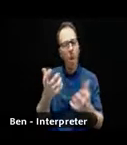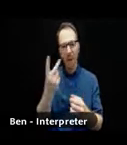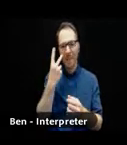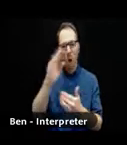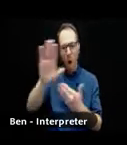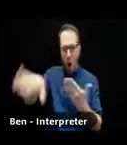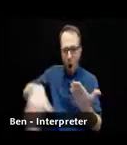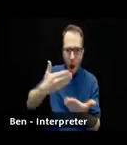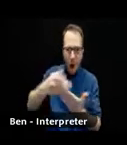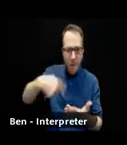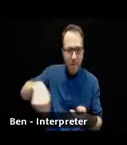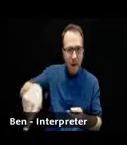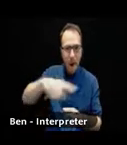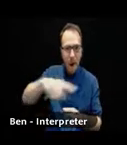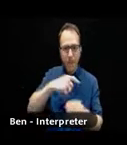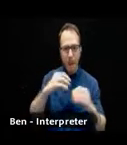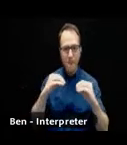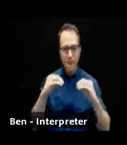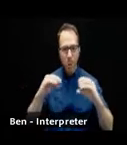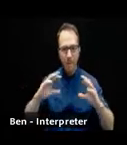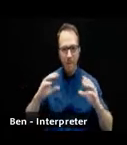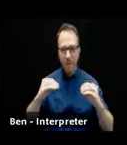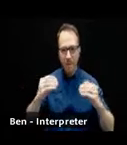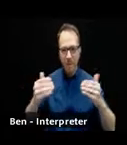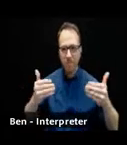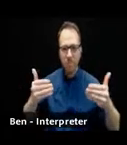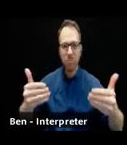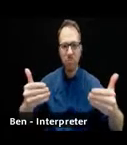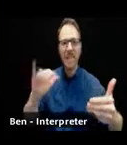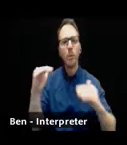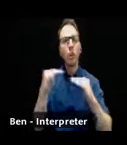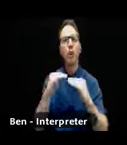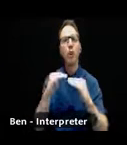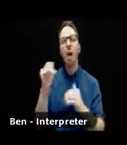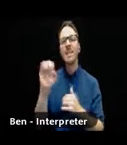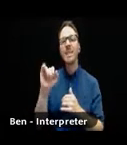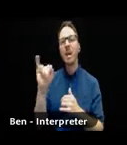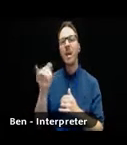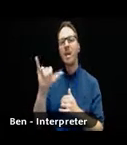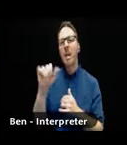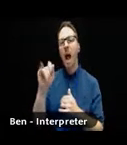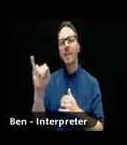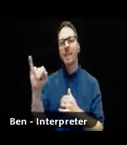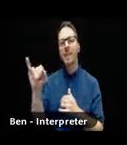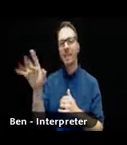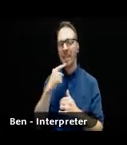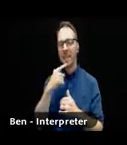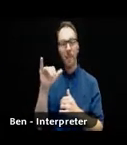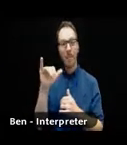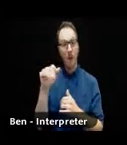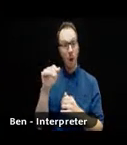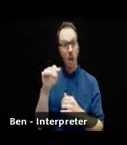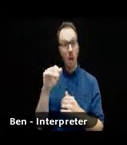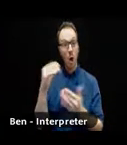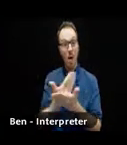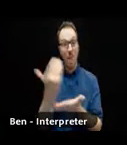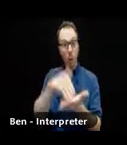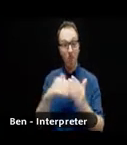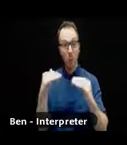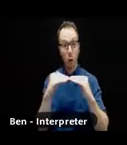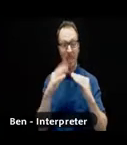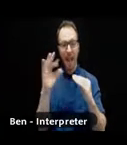us move forward in a good way, as Justice Yazzie says. So ideally, restorative justice facilitators and